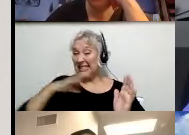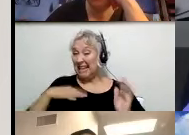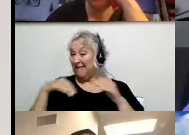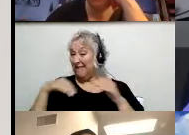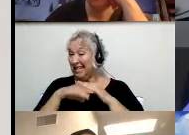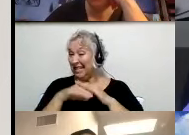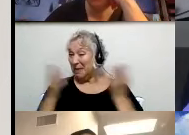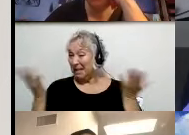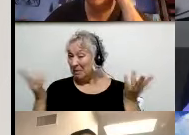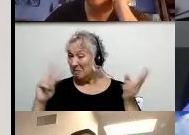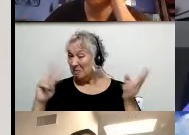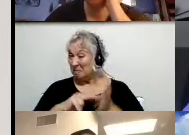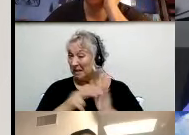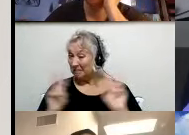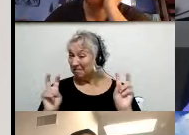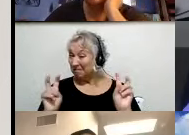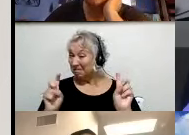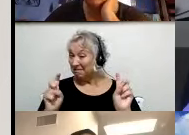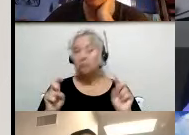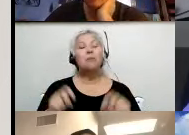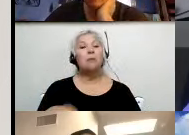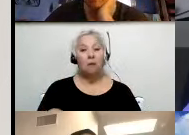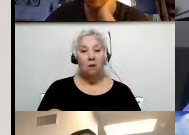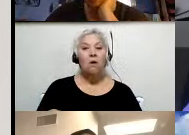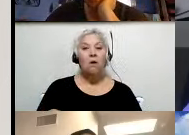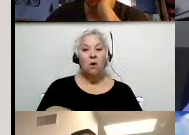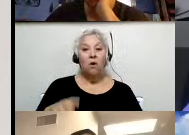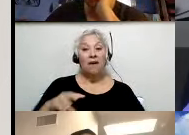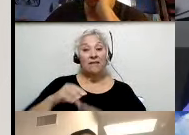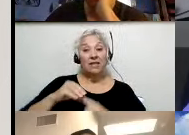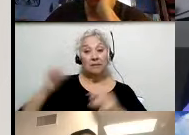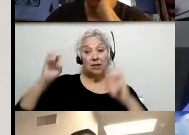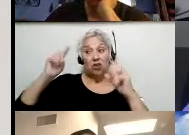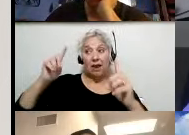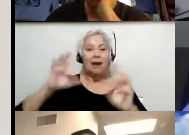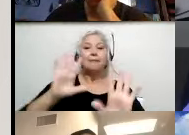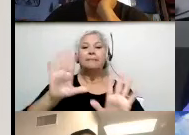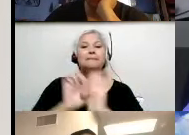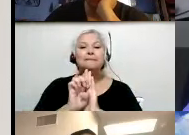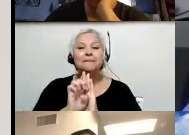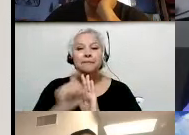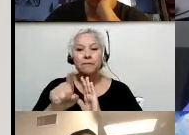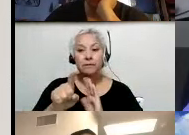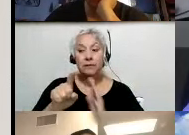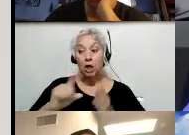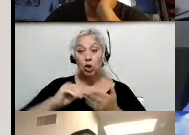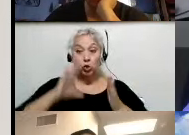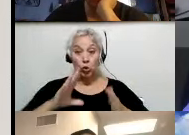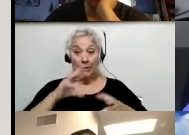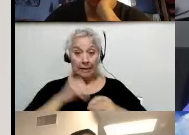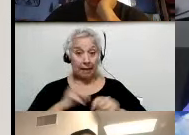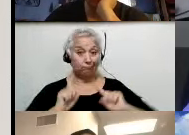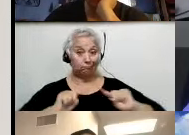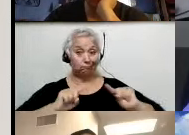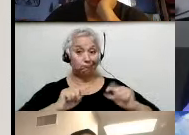accessibility is that if the special education, like for our students that are in special ed more,